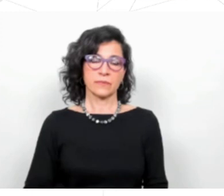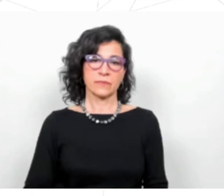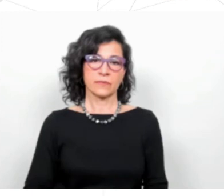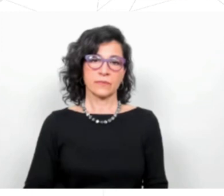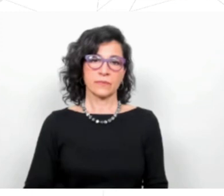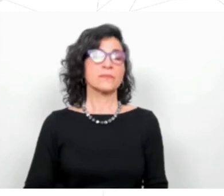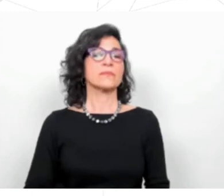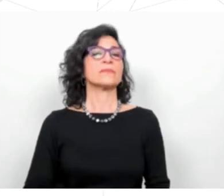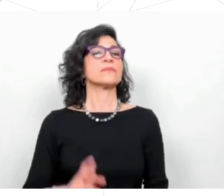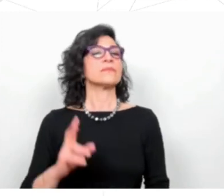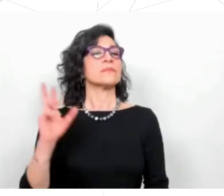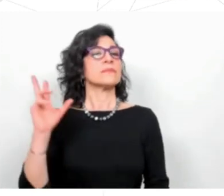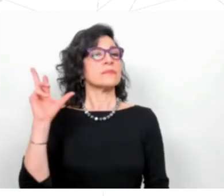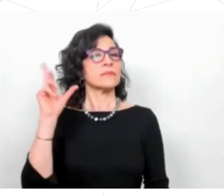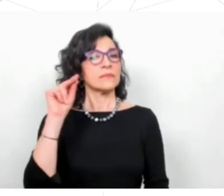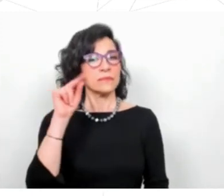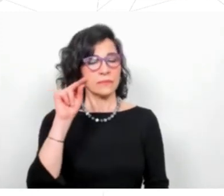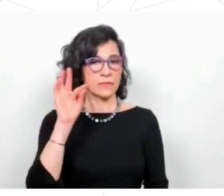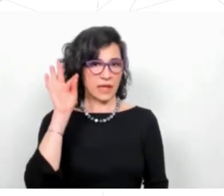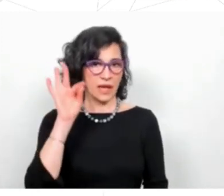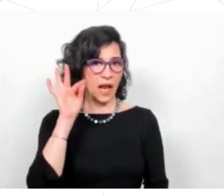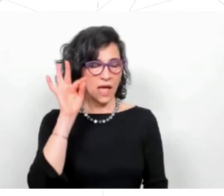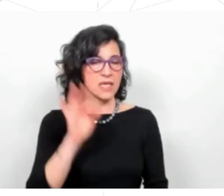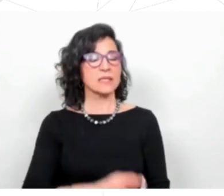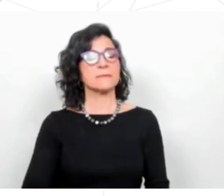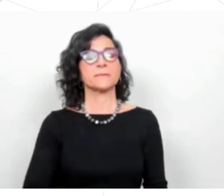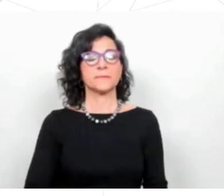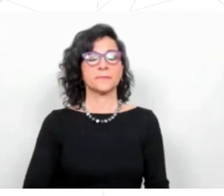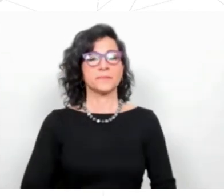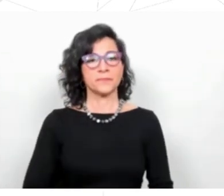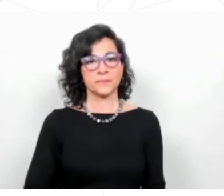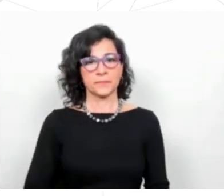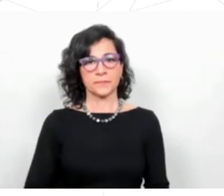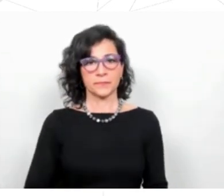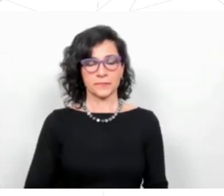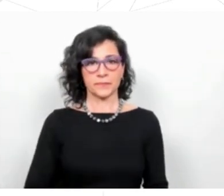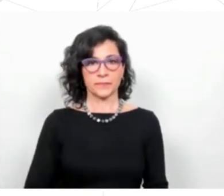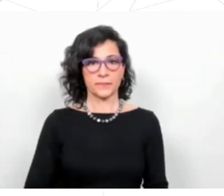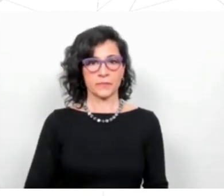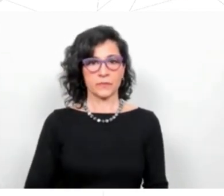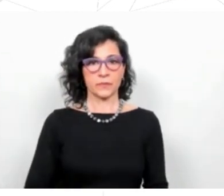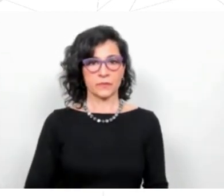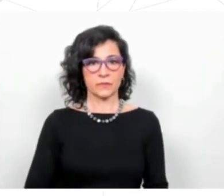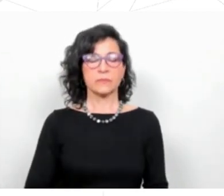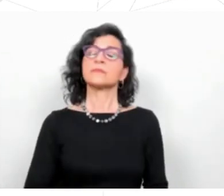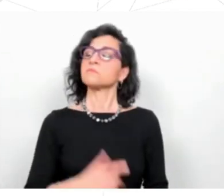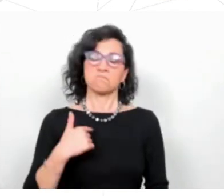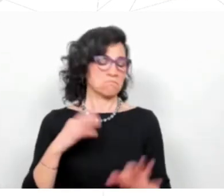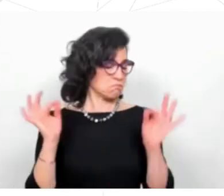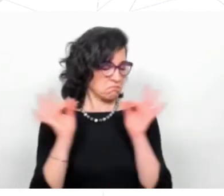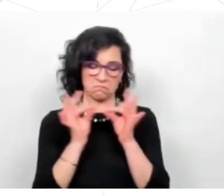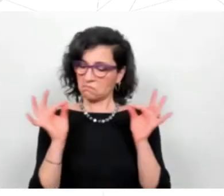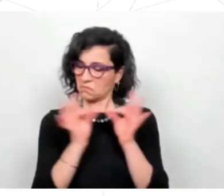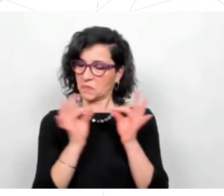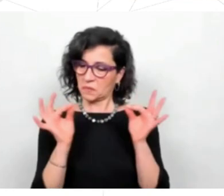to express ourselves in a variety of different ways is so important to us as people. E sono assolutamente d'accordo. Al di